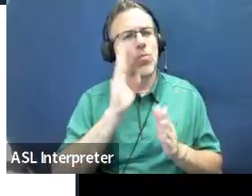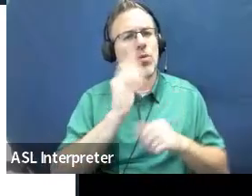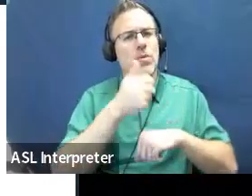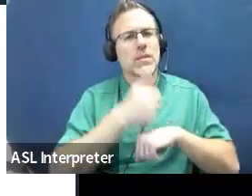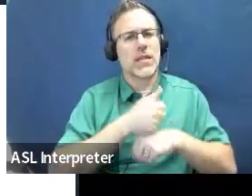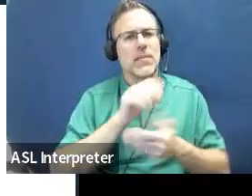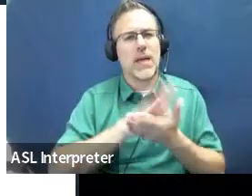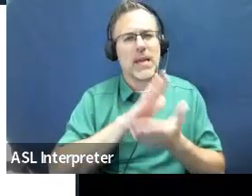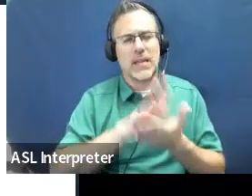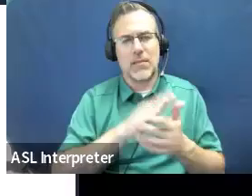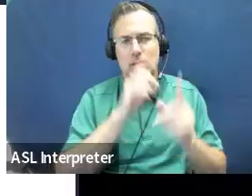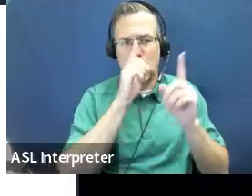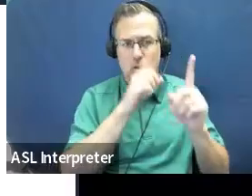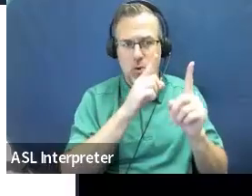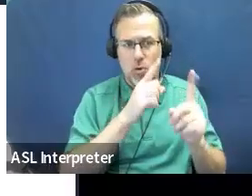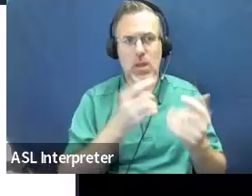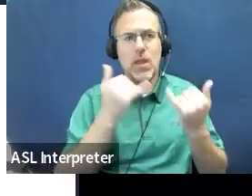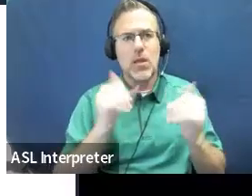present level would be